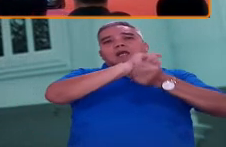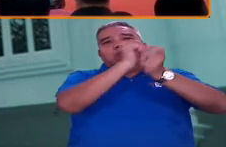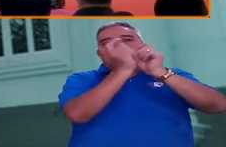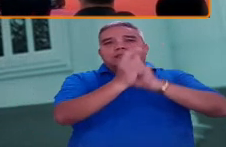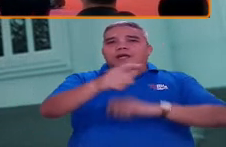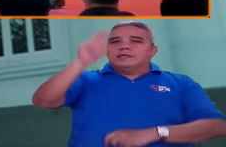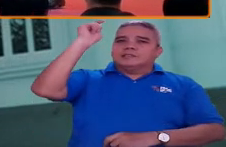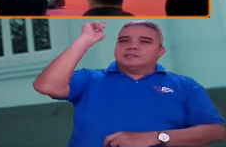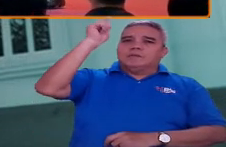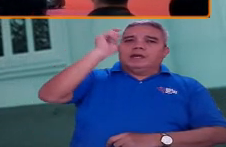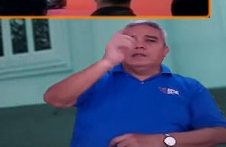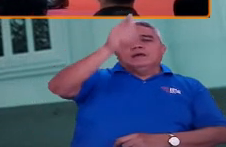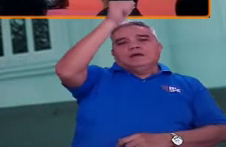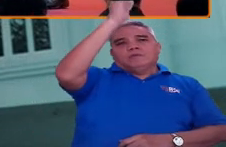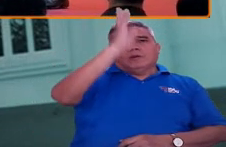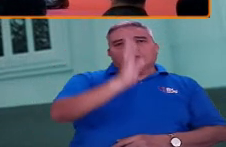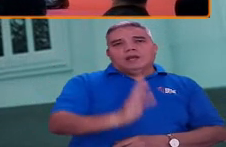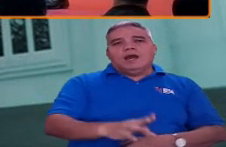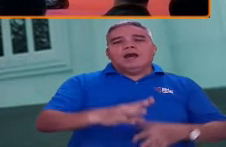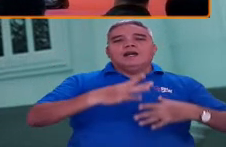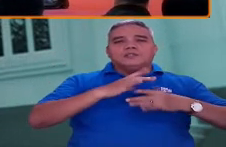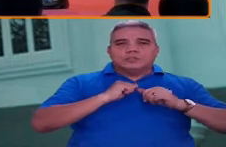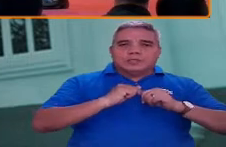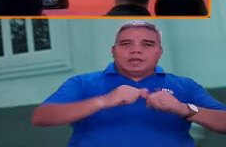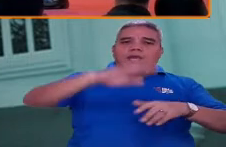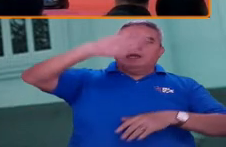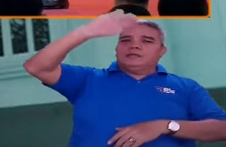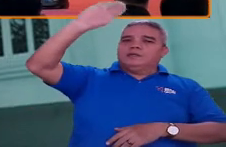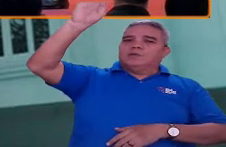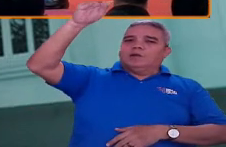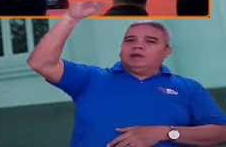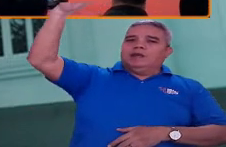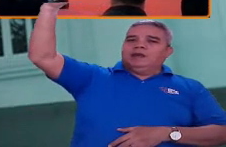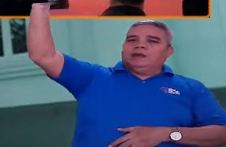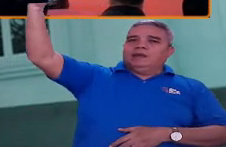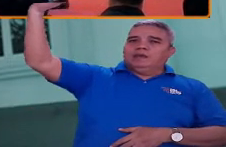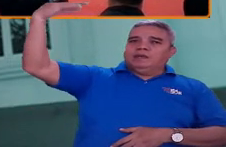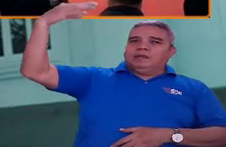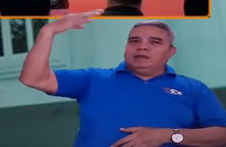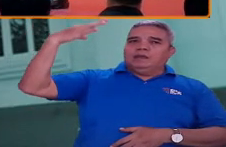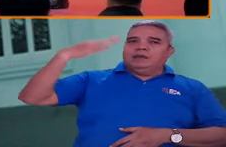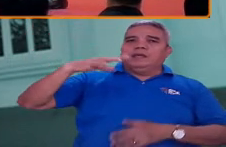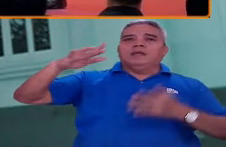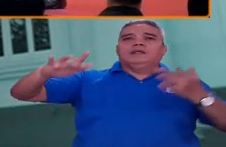a stirring testament to God's sustaining